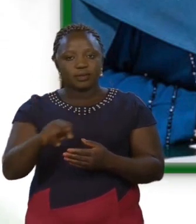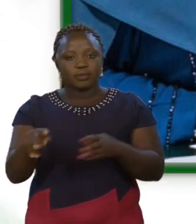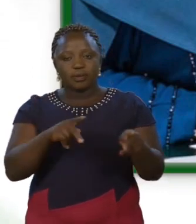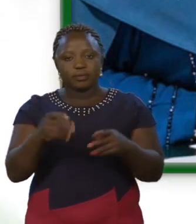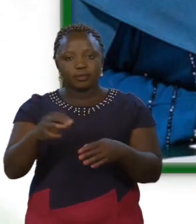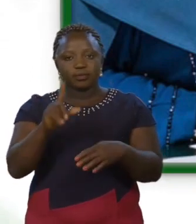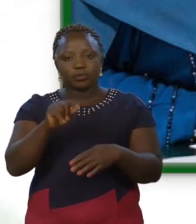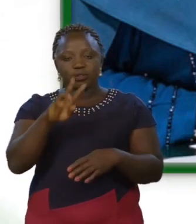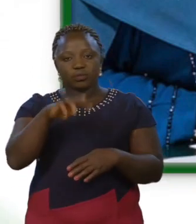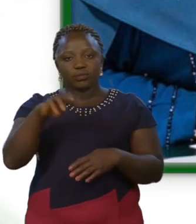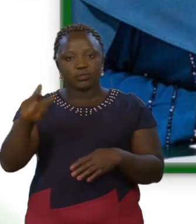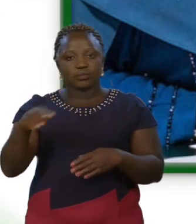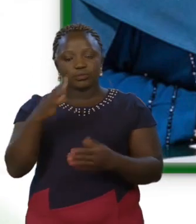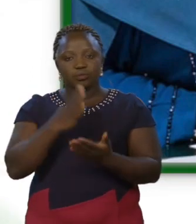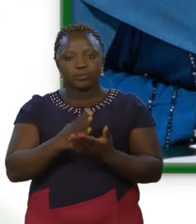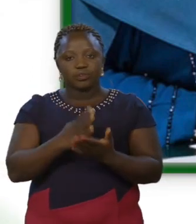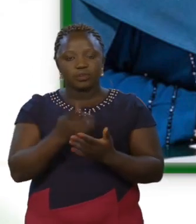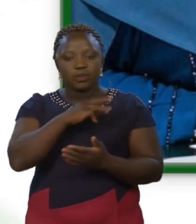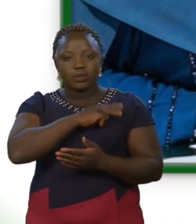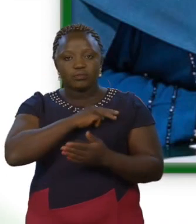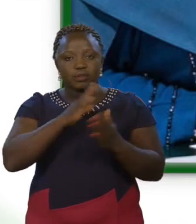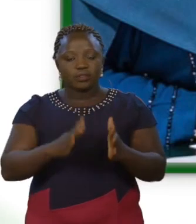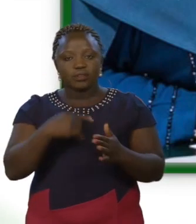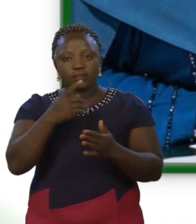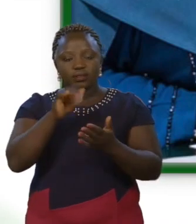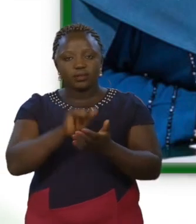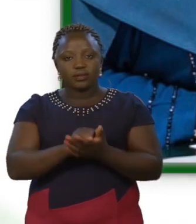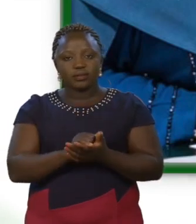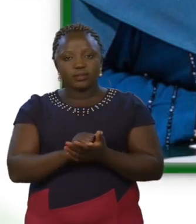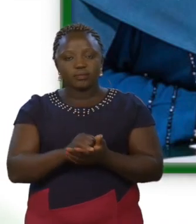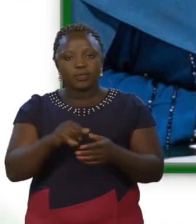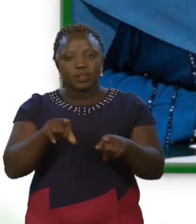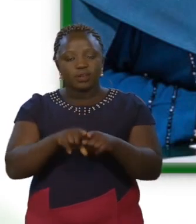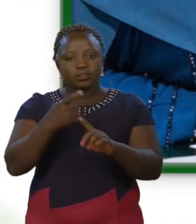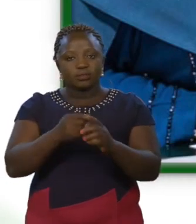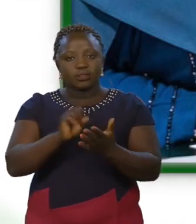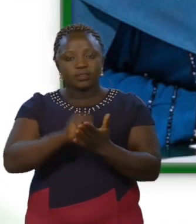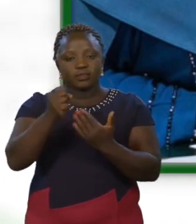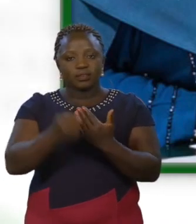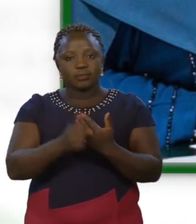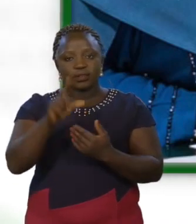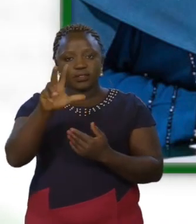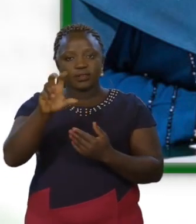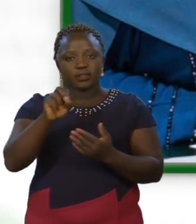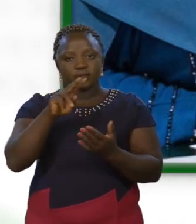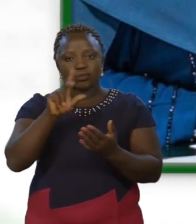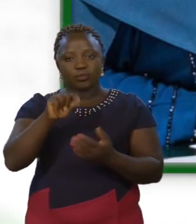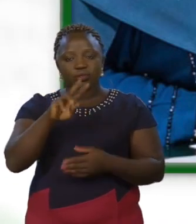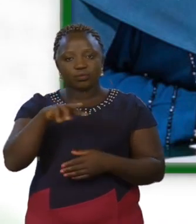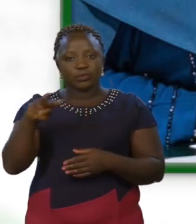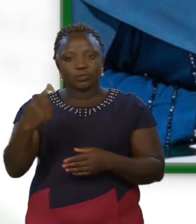the performance of the 2022 budget, the minister disclosed that as of September 30th,